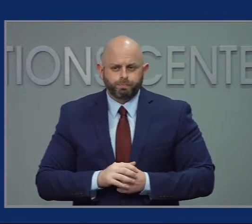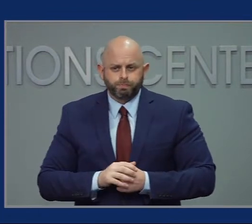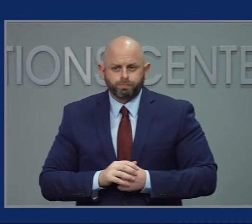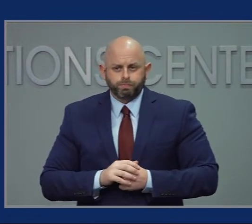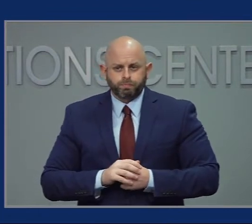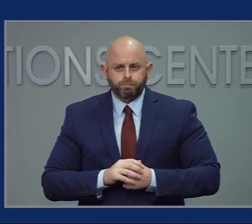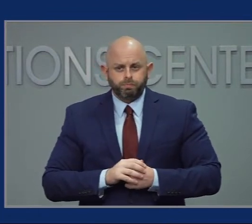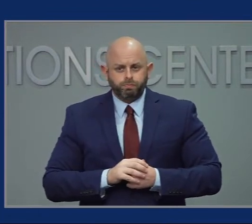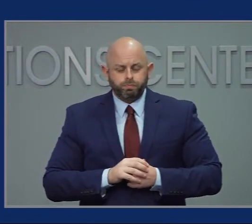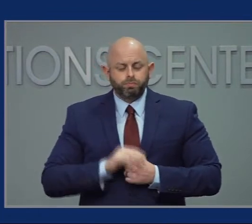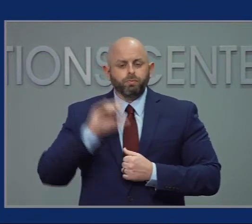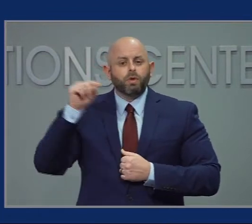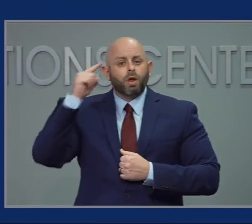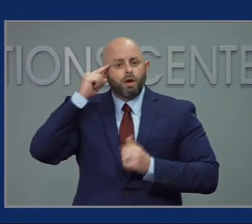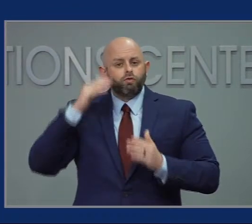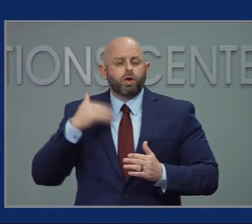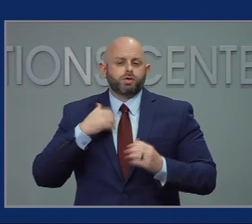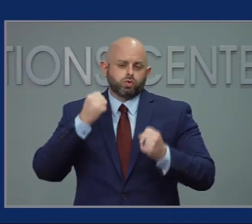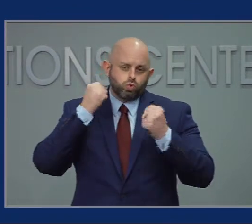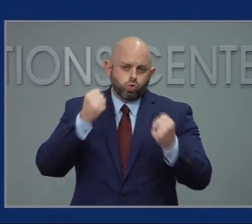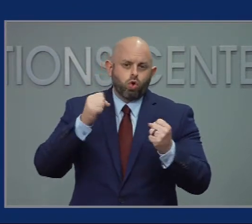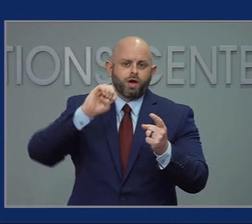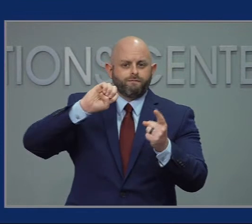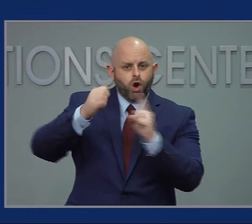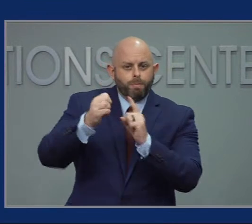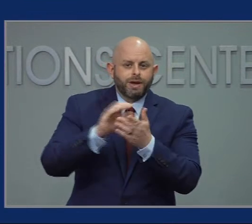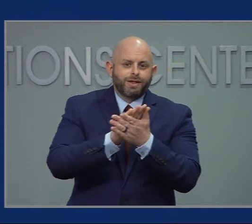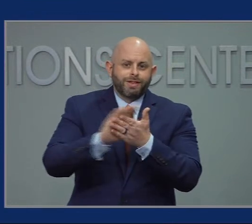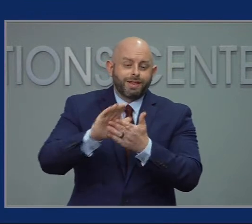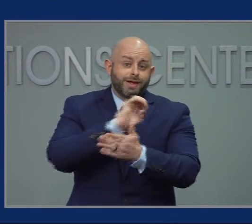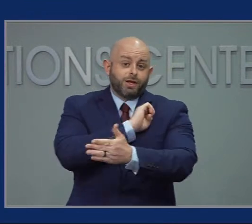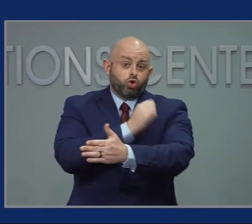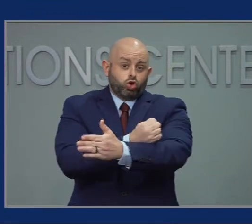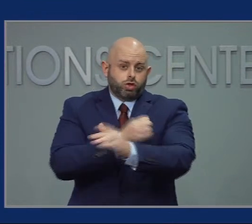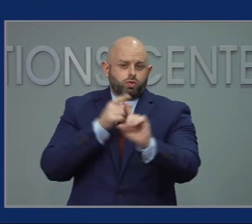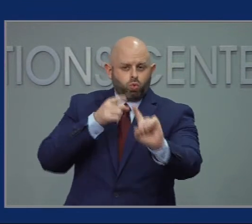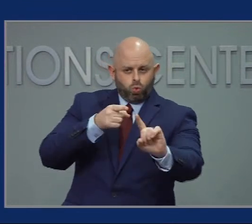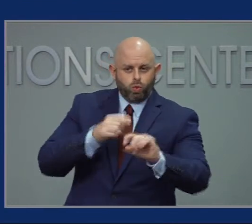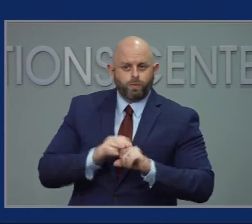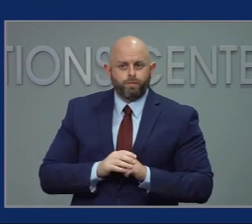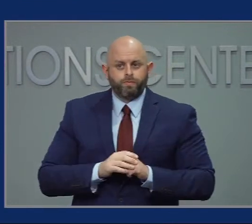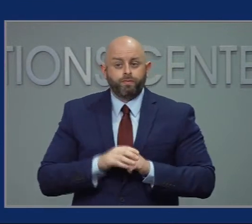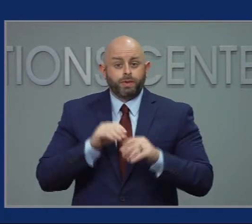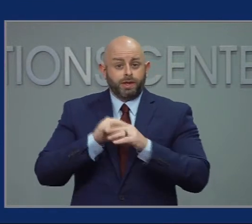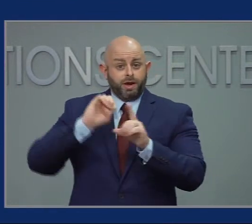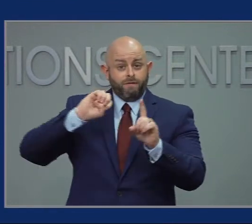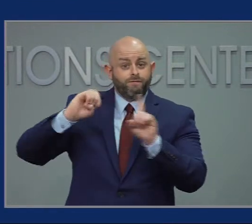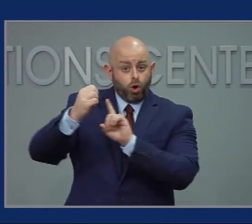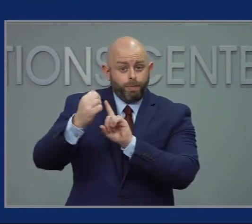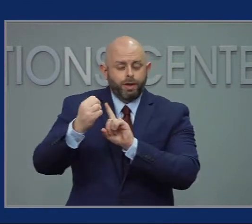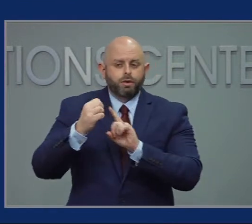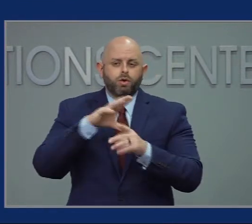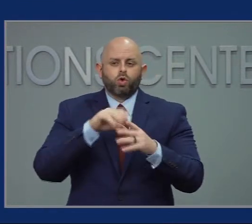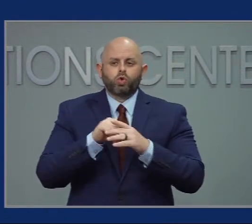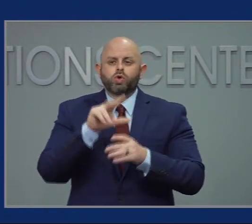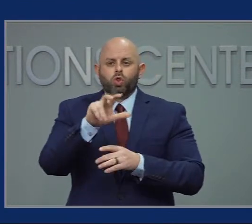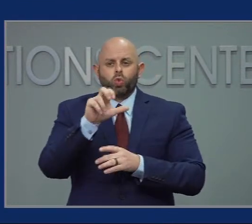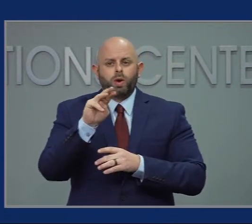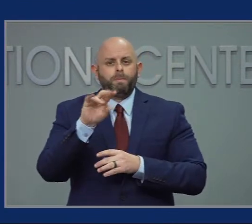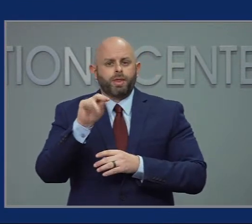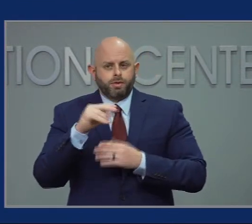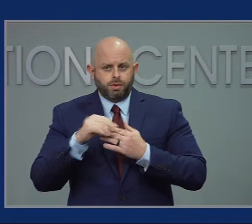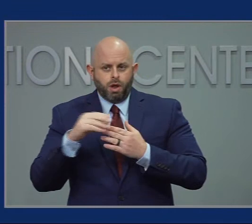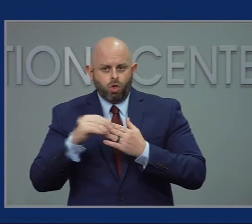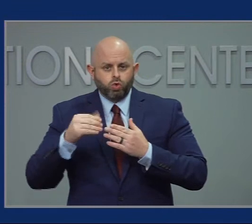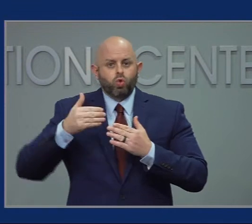Governor has a strong environment and clean energy package. In the environment area, it includes $300 million